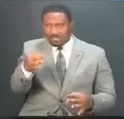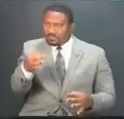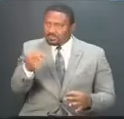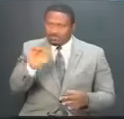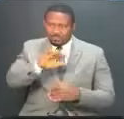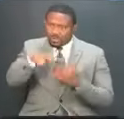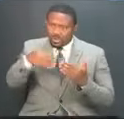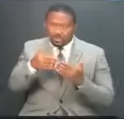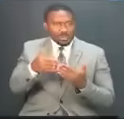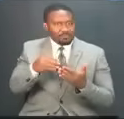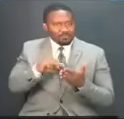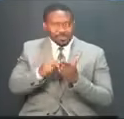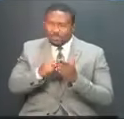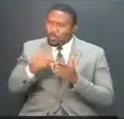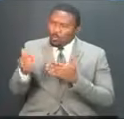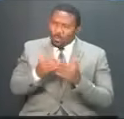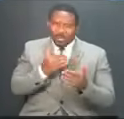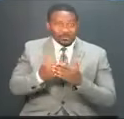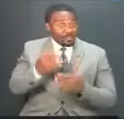every High Court